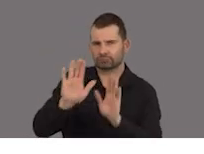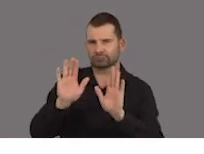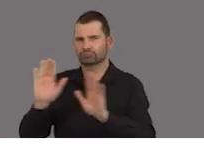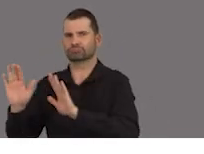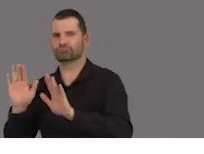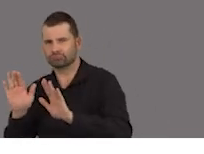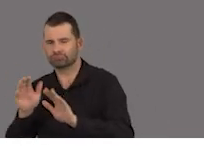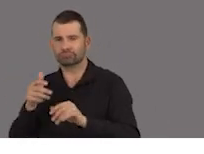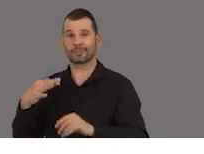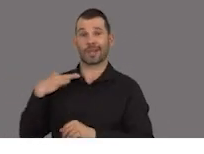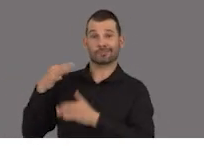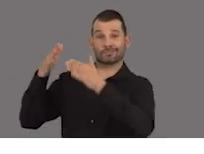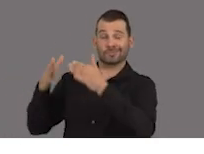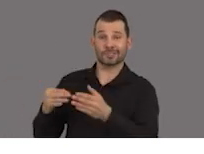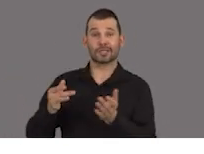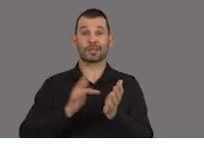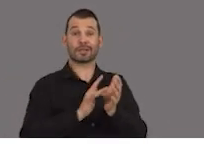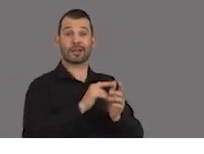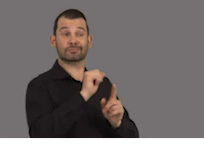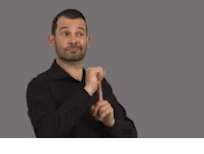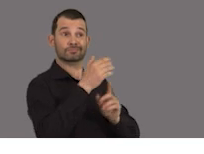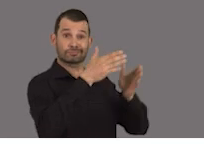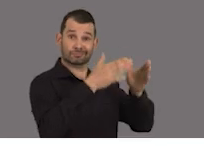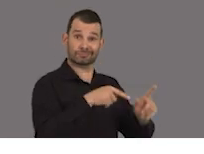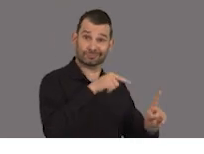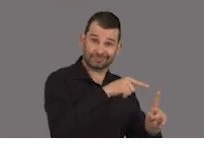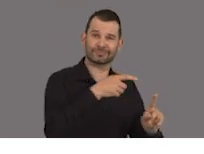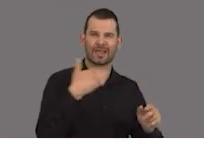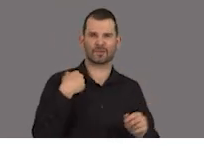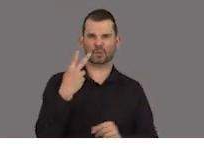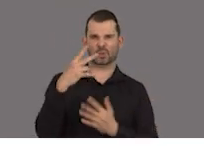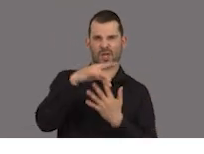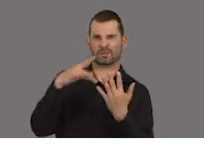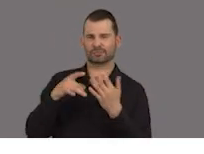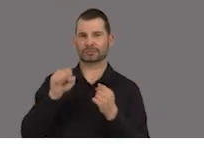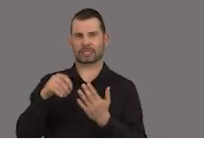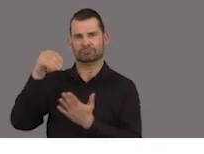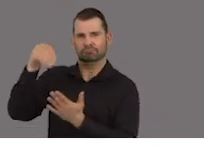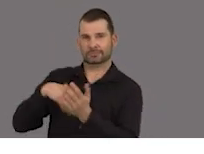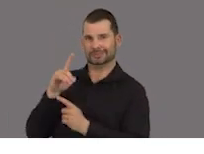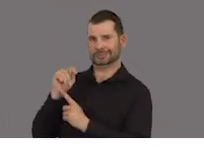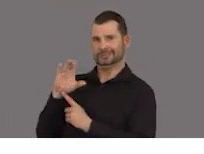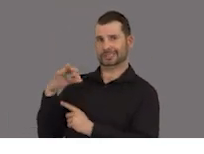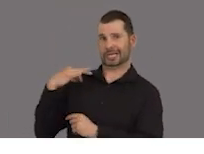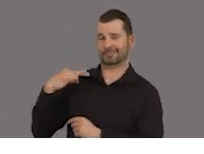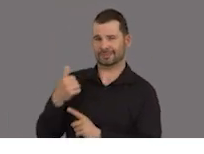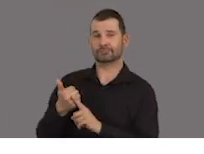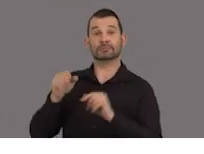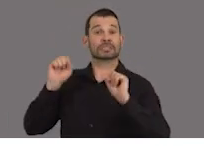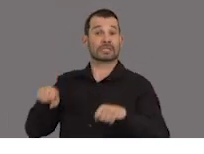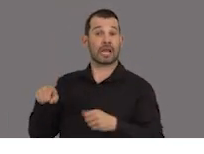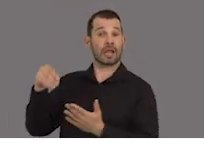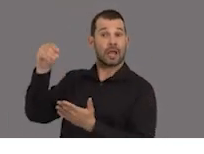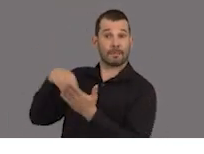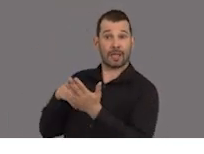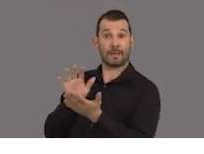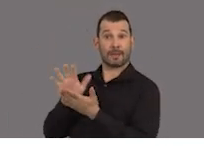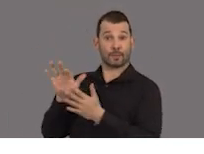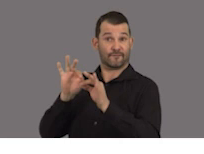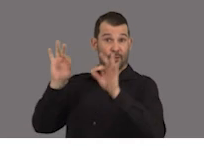case-by-case basis. Applicants and medical practitioners have two options to complete the DTC